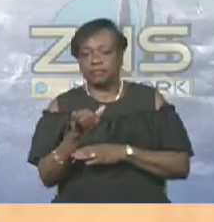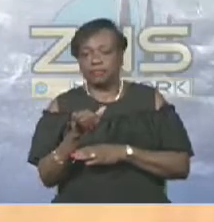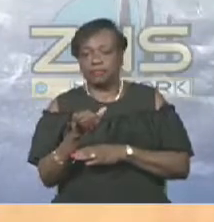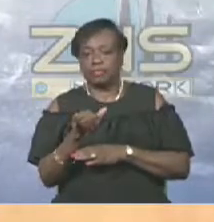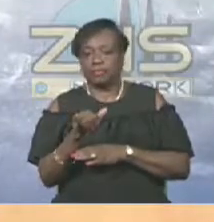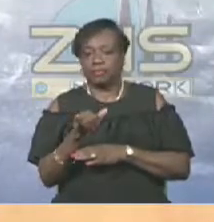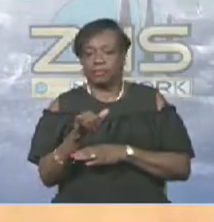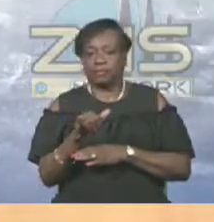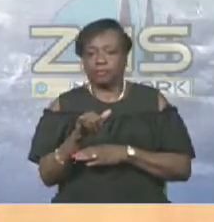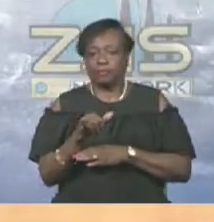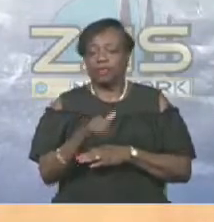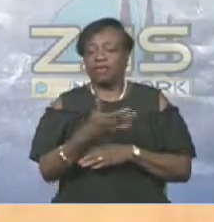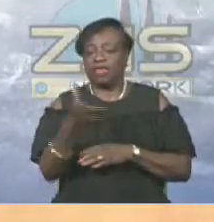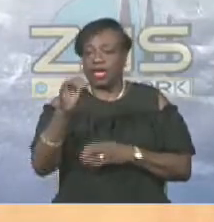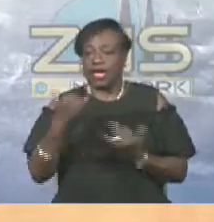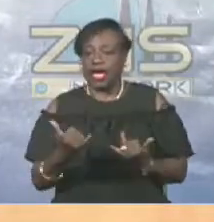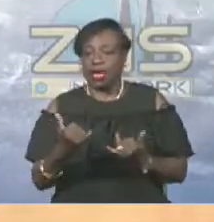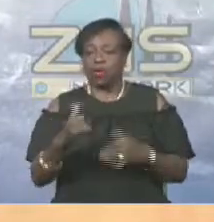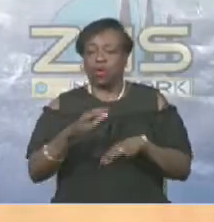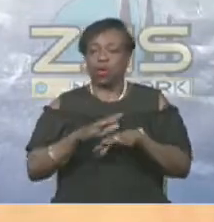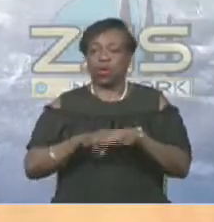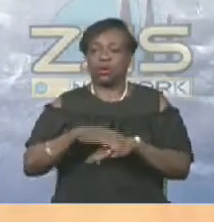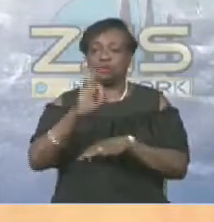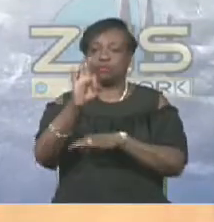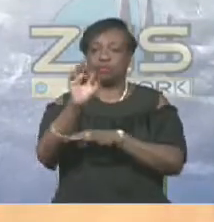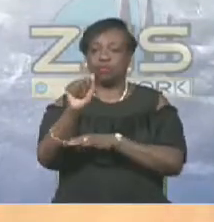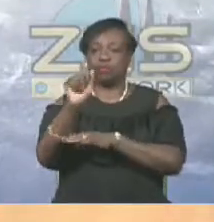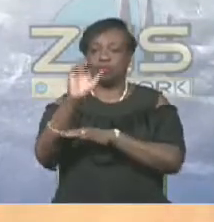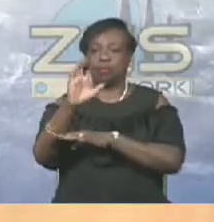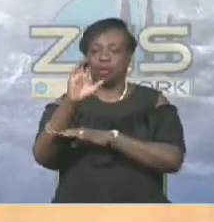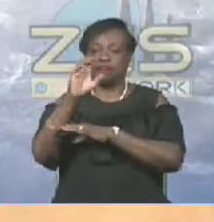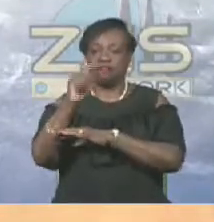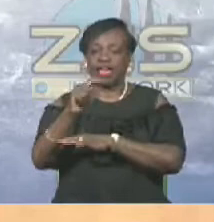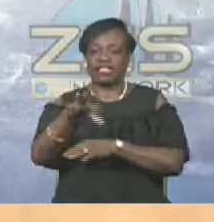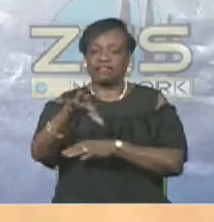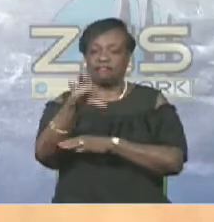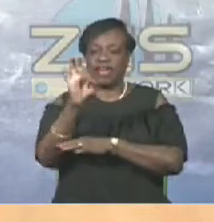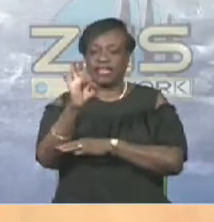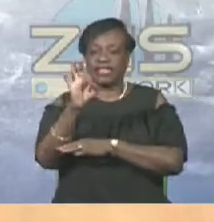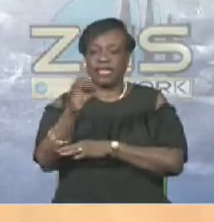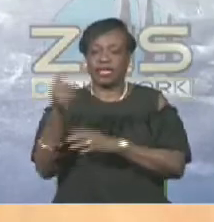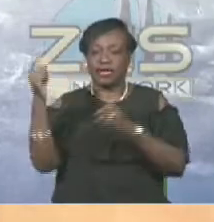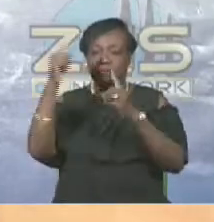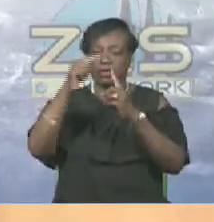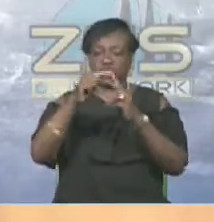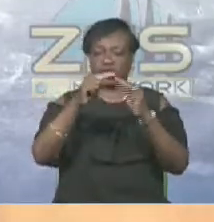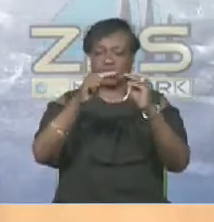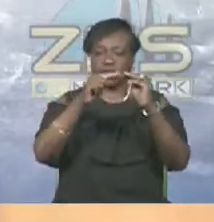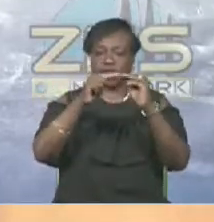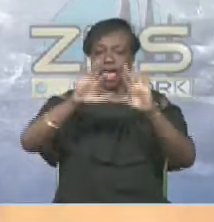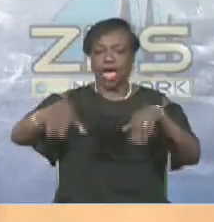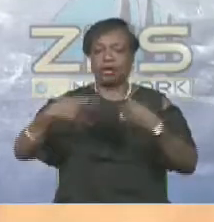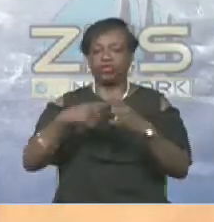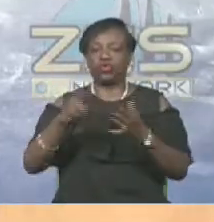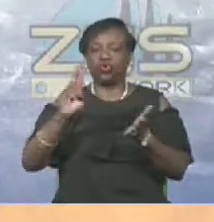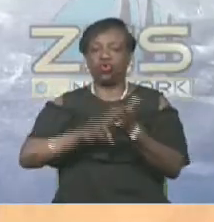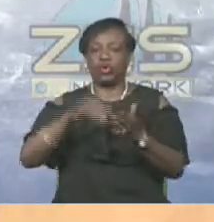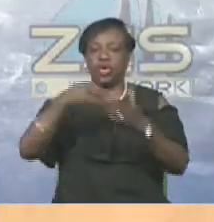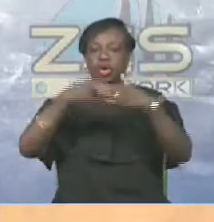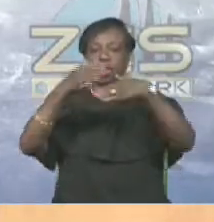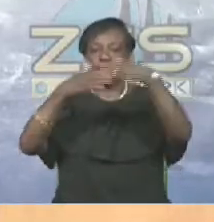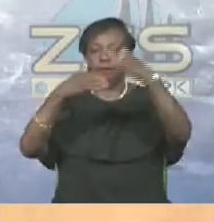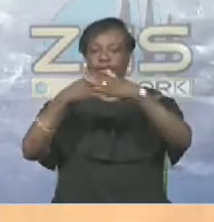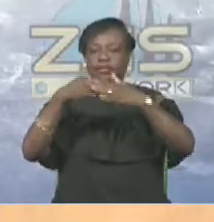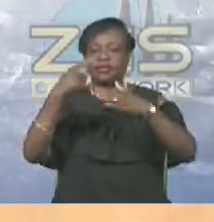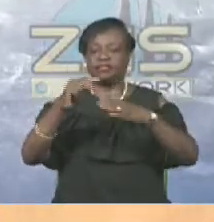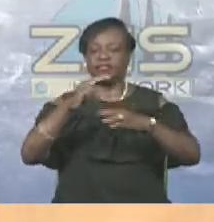on a fact-finding mission to make determination as to how we can rebuild, not the Bahamas, but rebuild